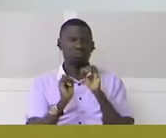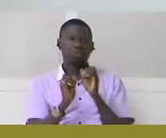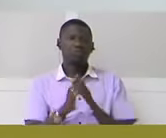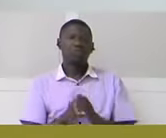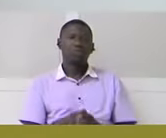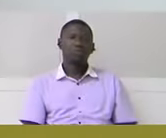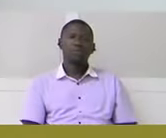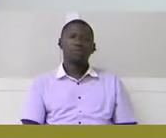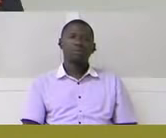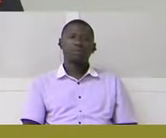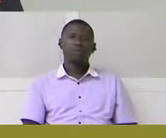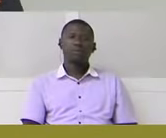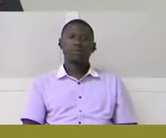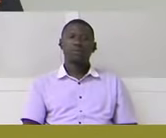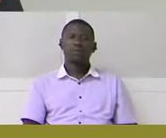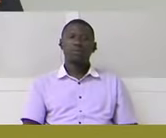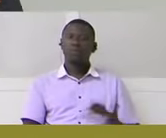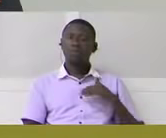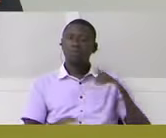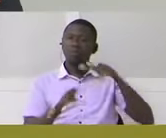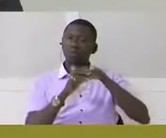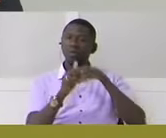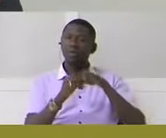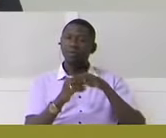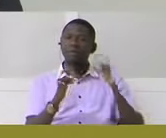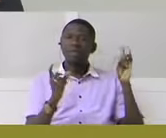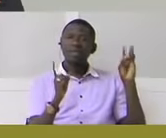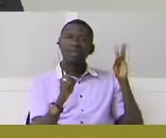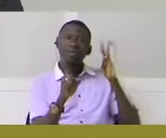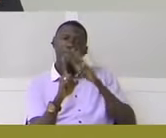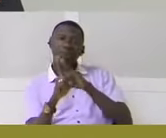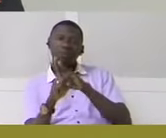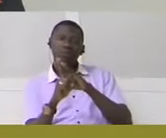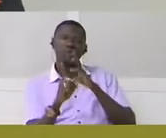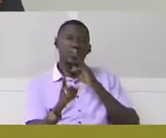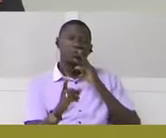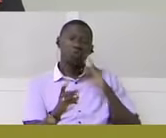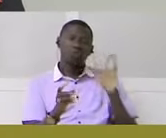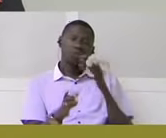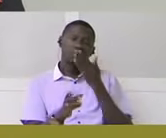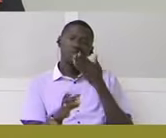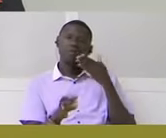Were you part of any delegation that was sent to the family of the victims to go and sympathize with them?